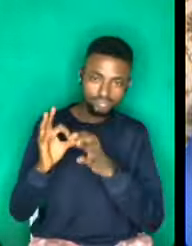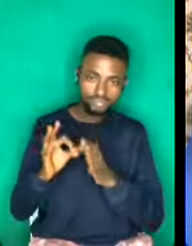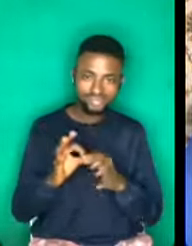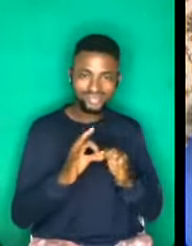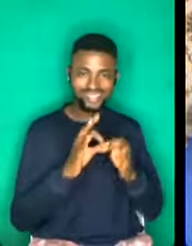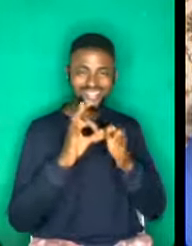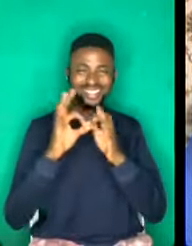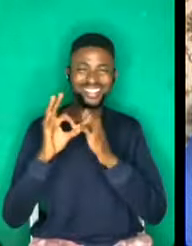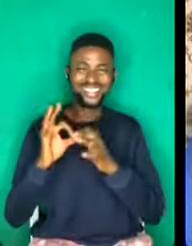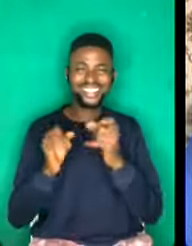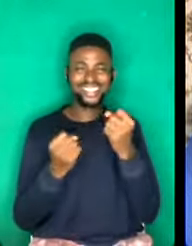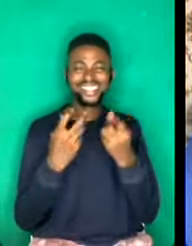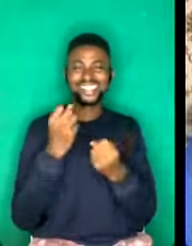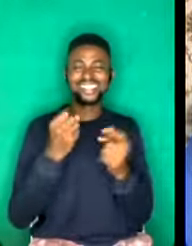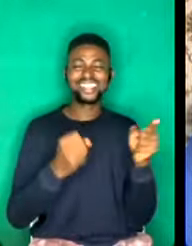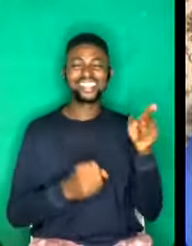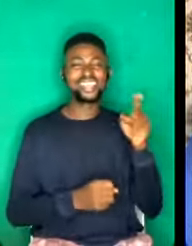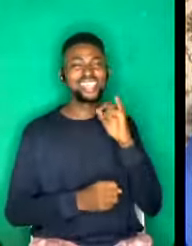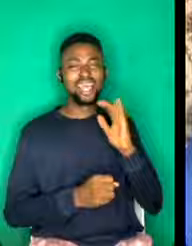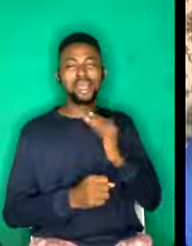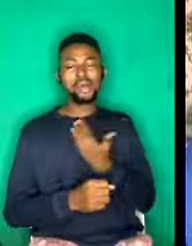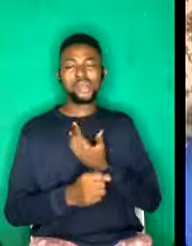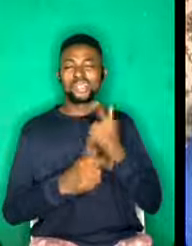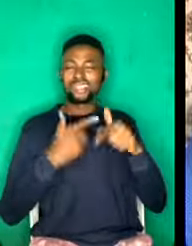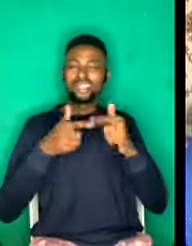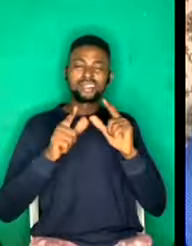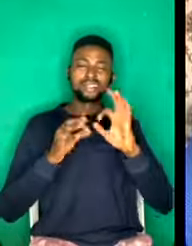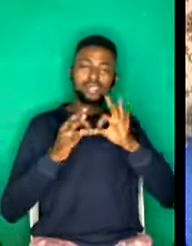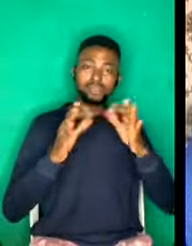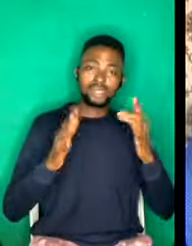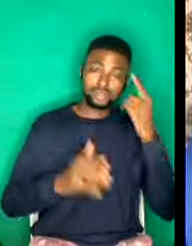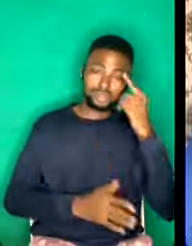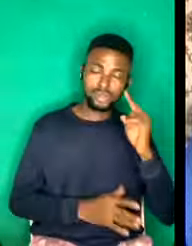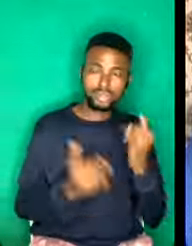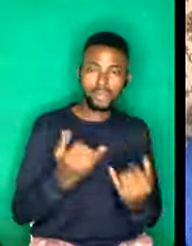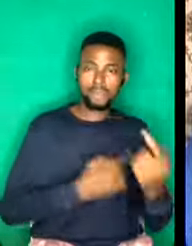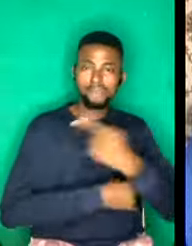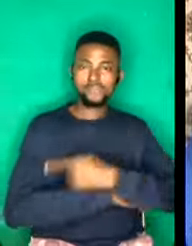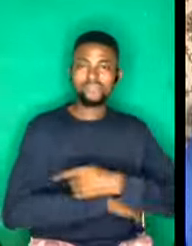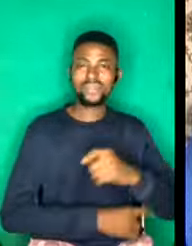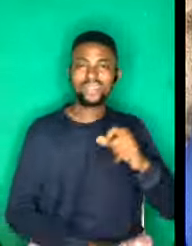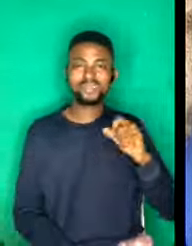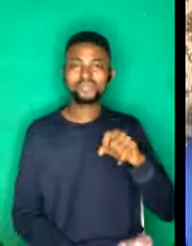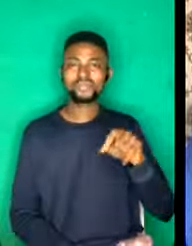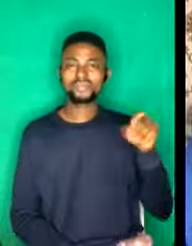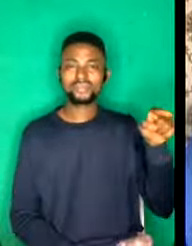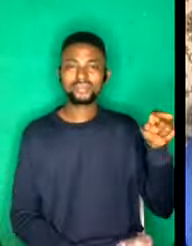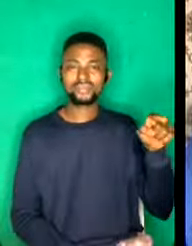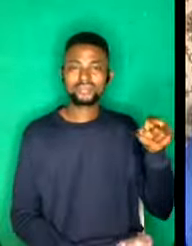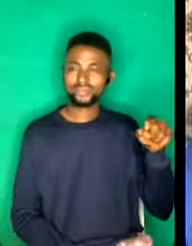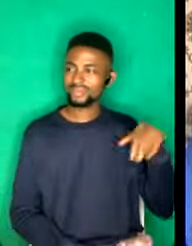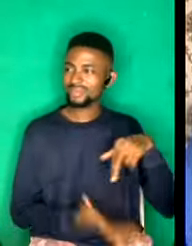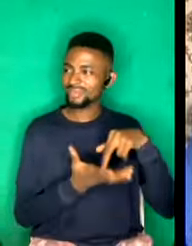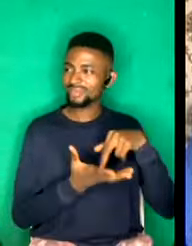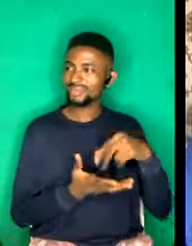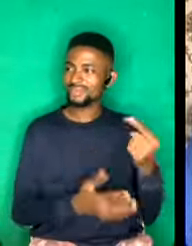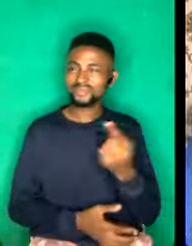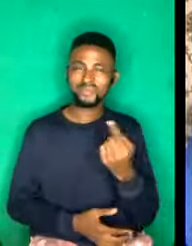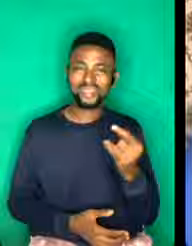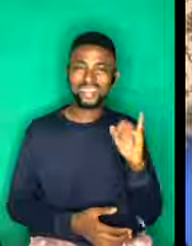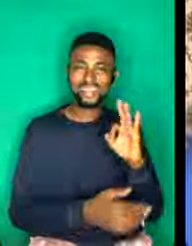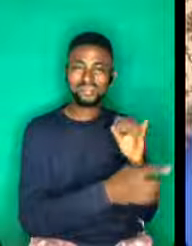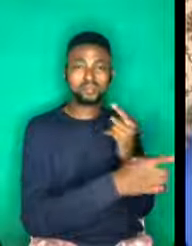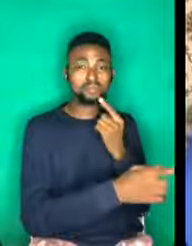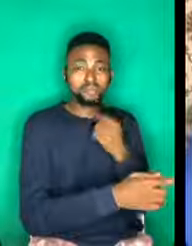signing. Yes, he has been our sign language interpreter Yes. for today, although he's standing in for someone. If it's me that say, Observer, come and do